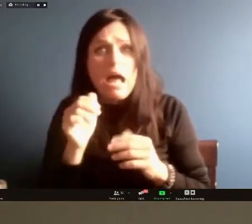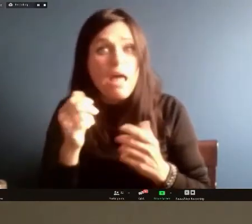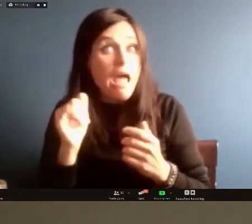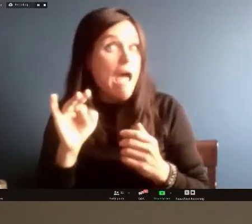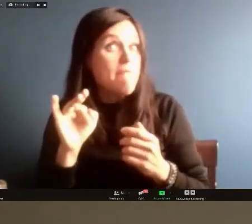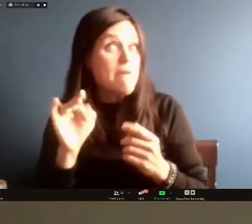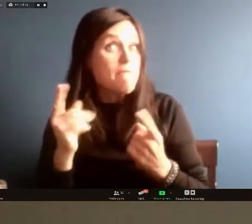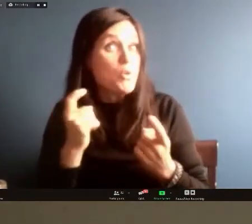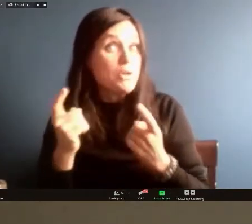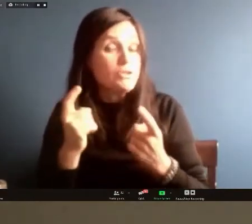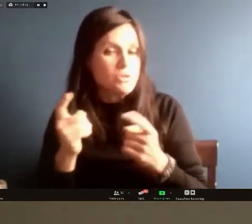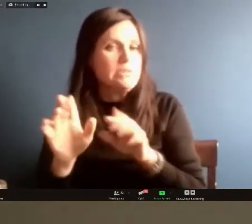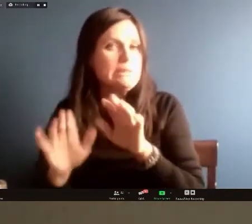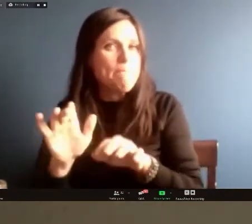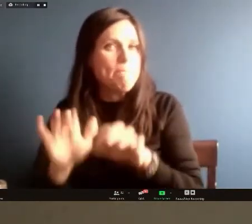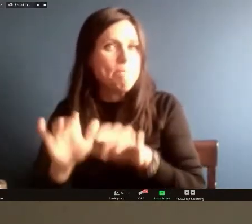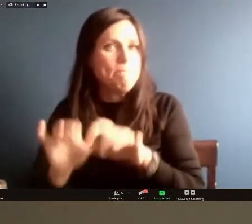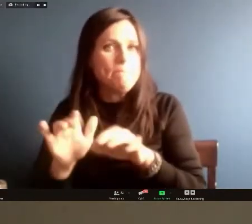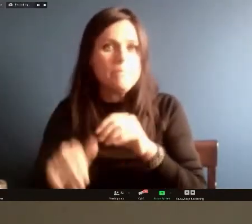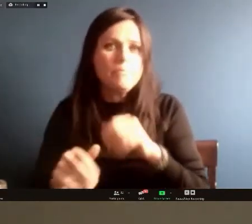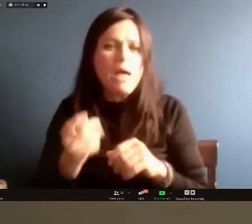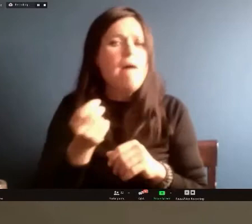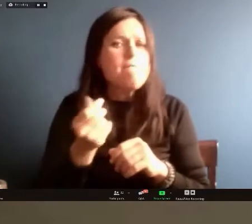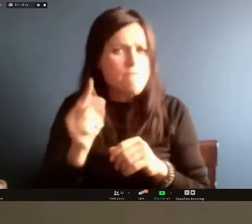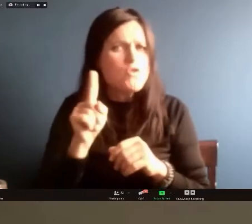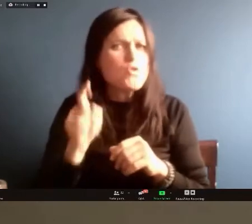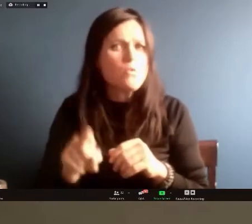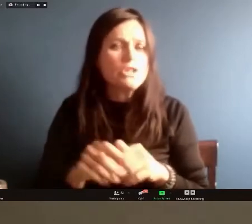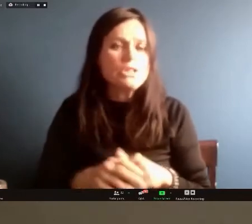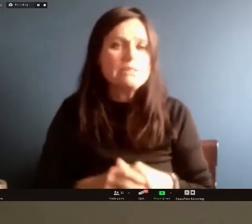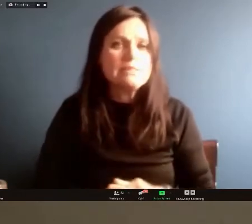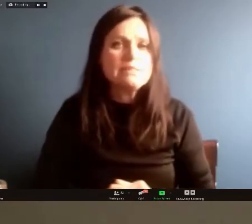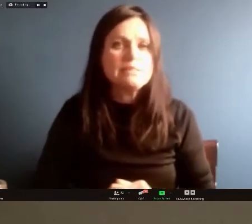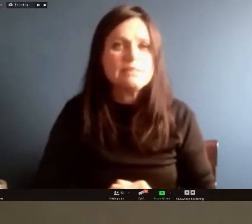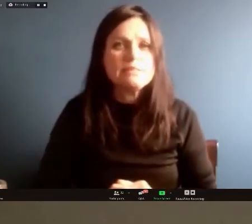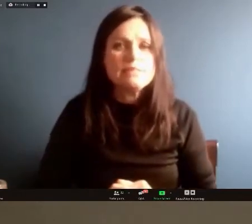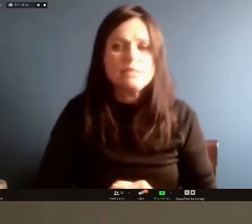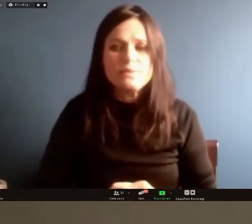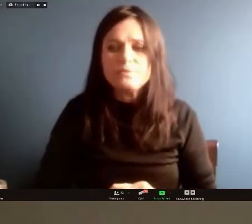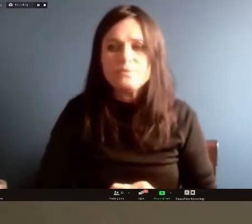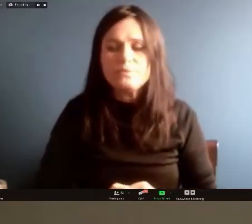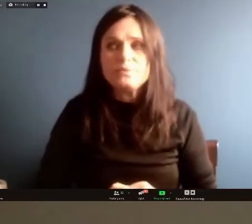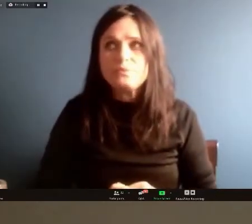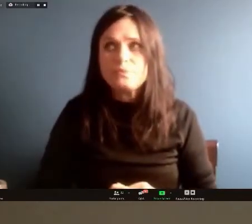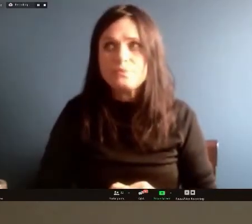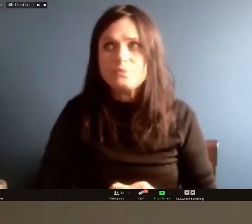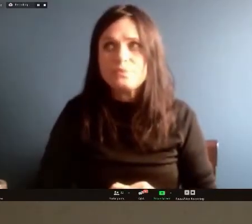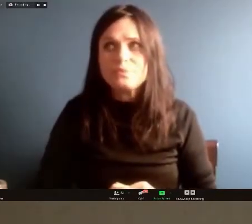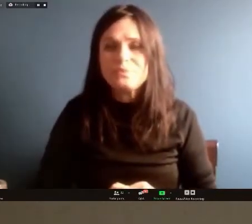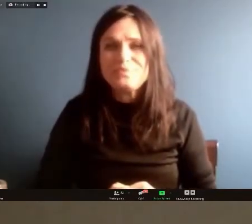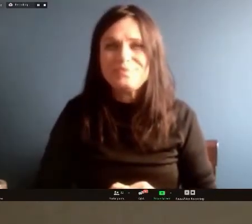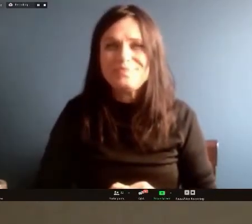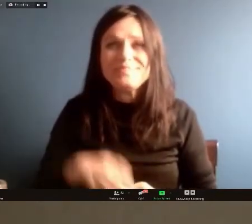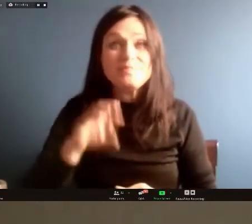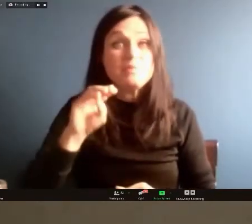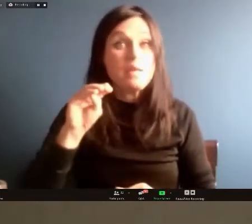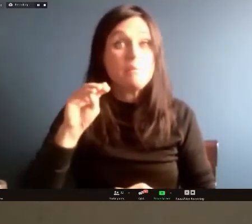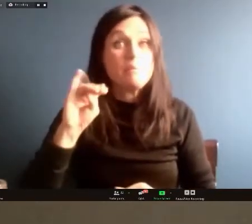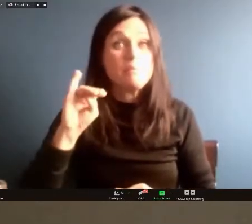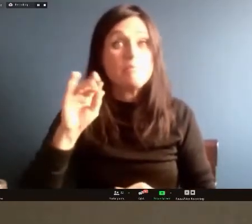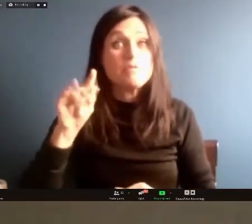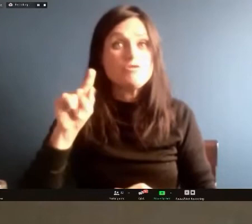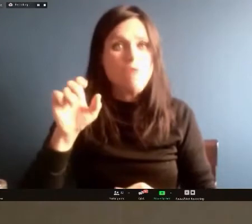type it in the Q&A. I do have a few, Susan. Great, okay. We wondered, Michelle Dimnick, actually, I wondered